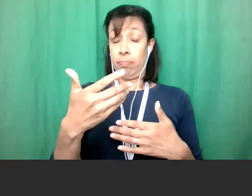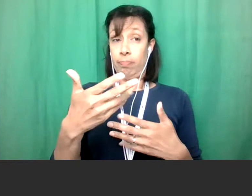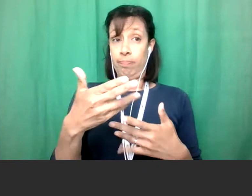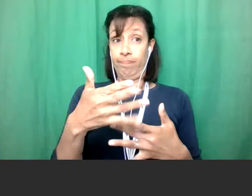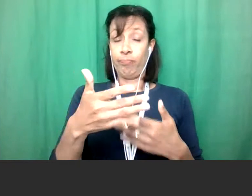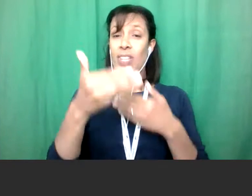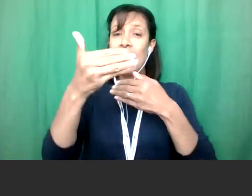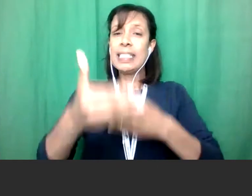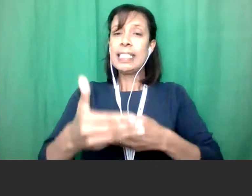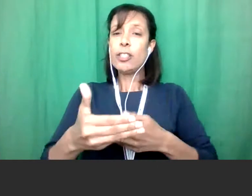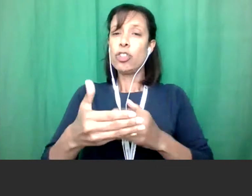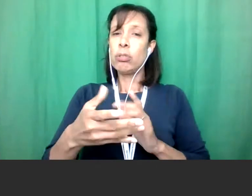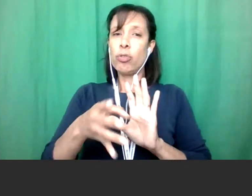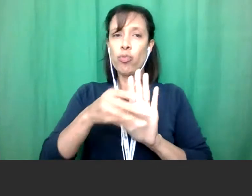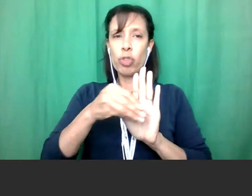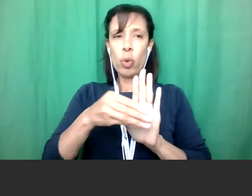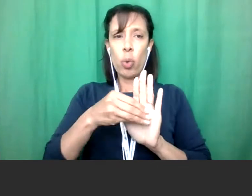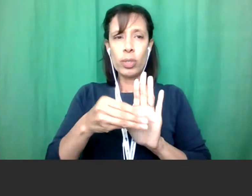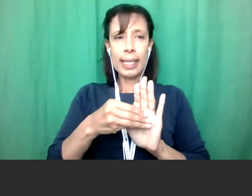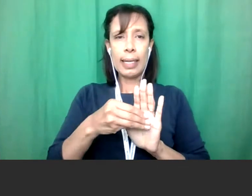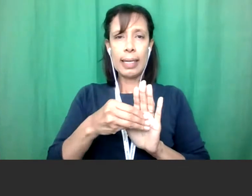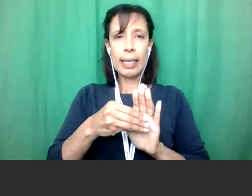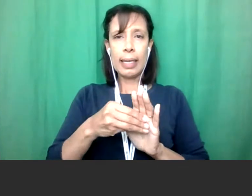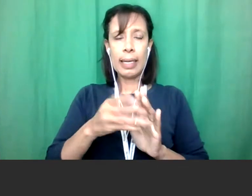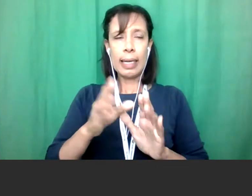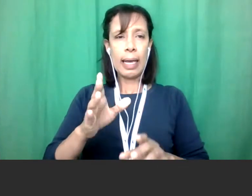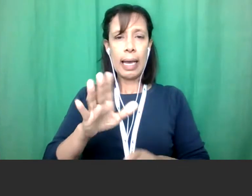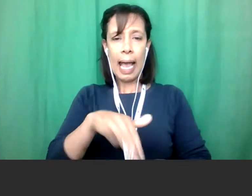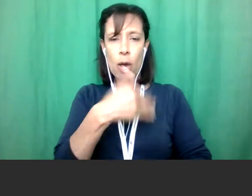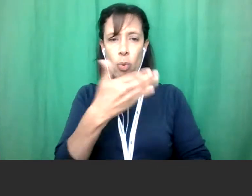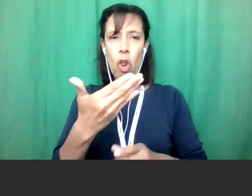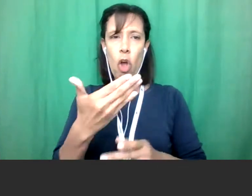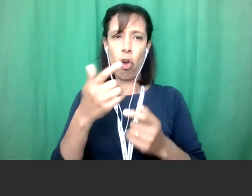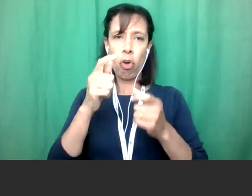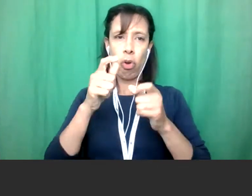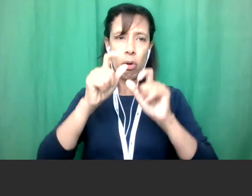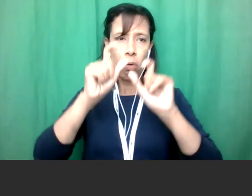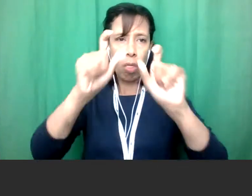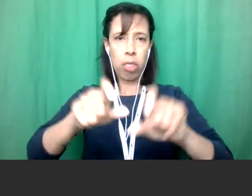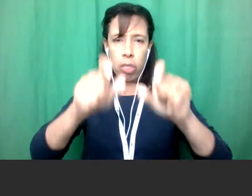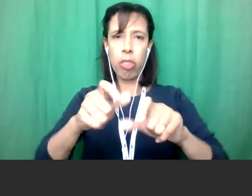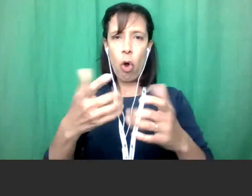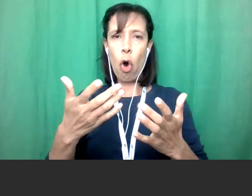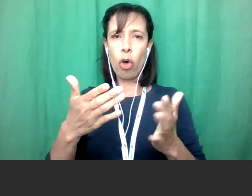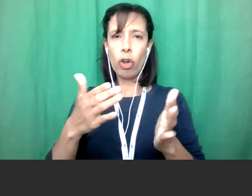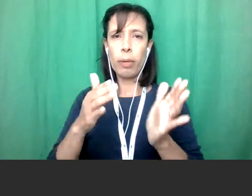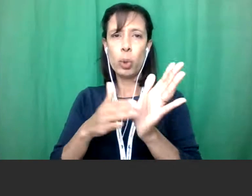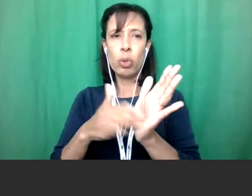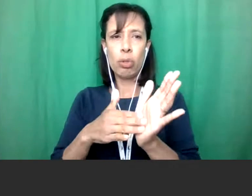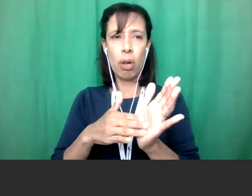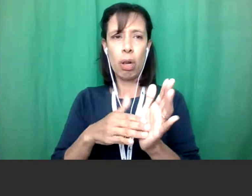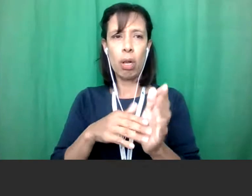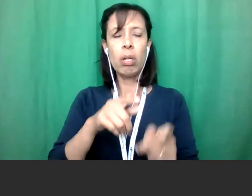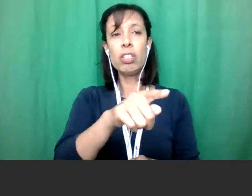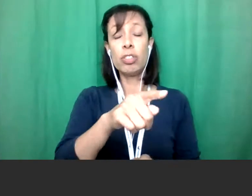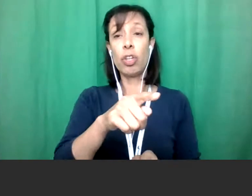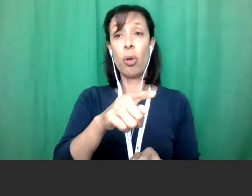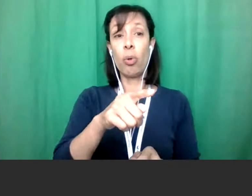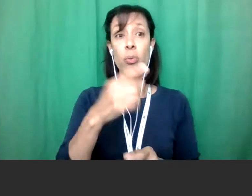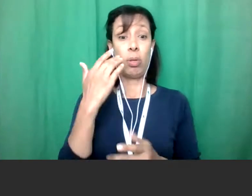So what I'll do, what I'm planning to do, Claudia, after this session is download the recording of this